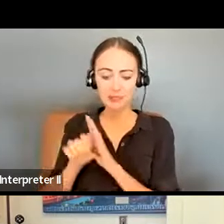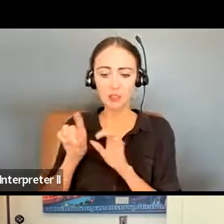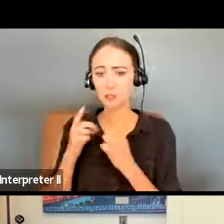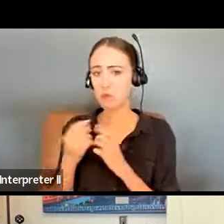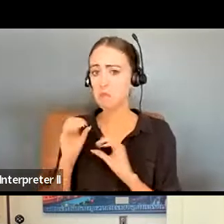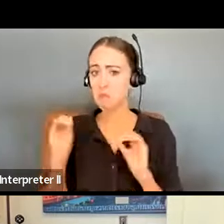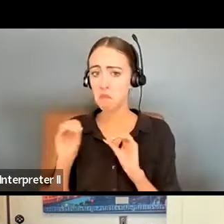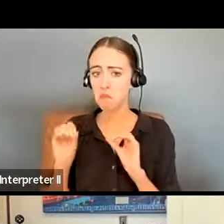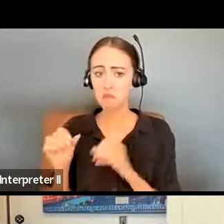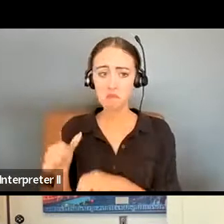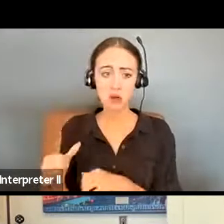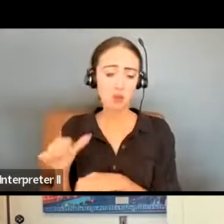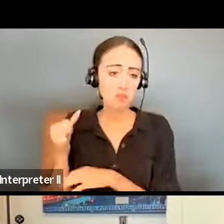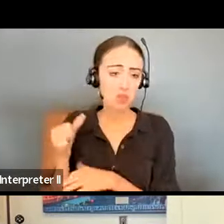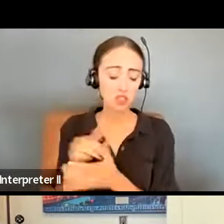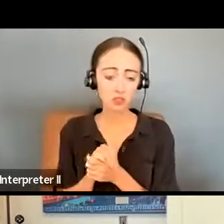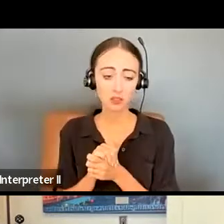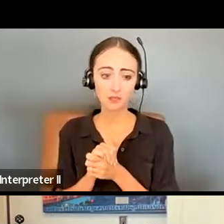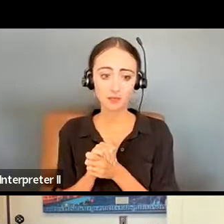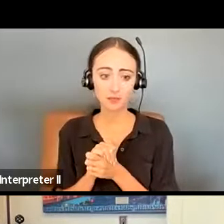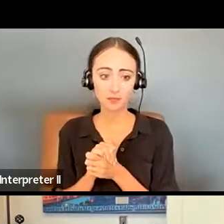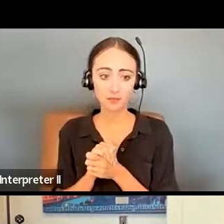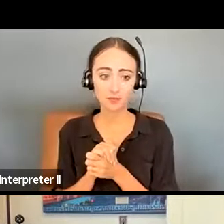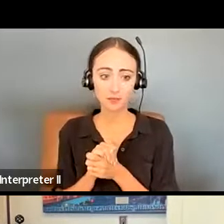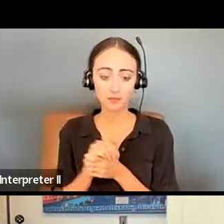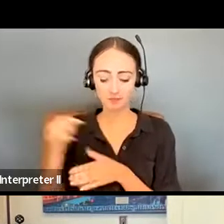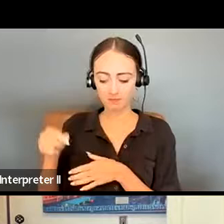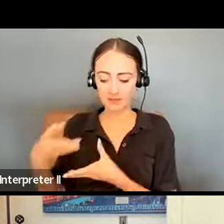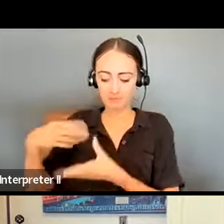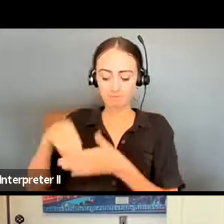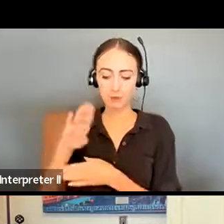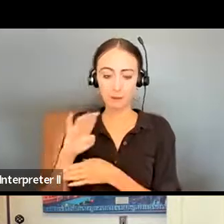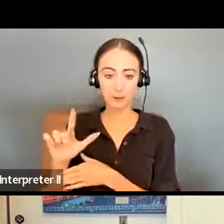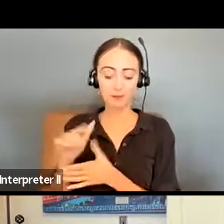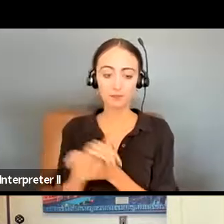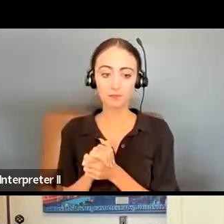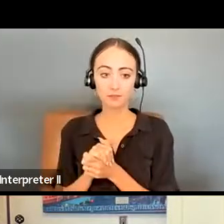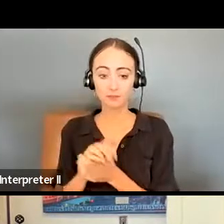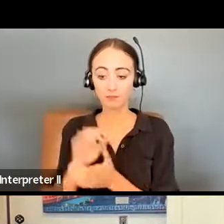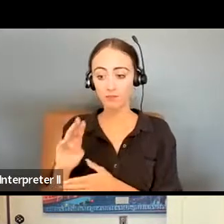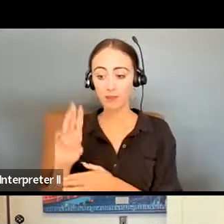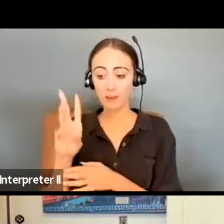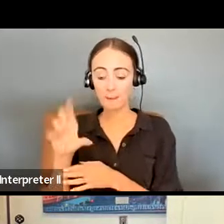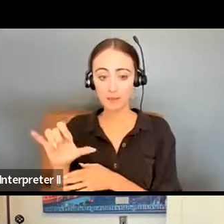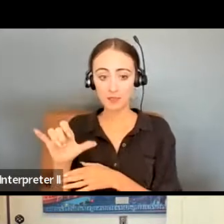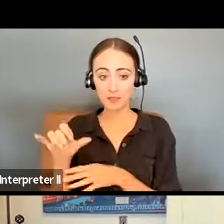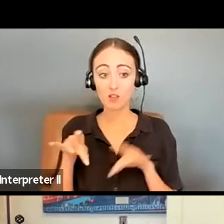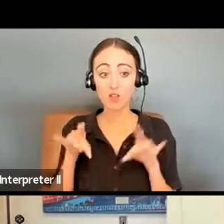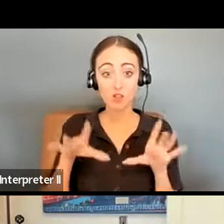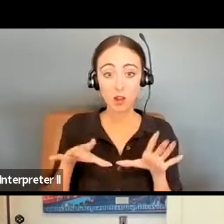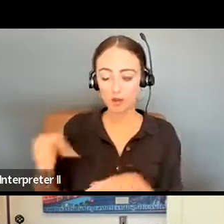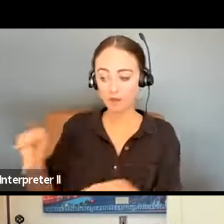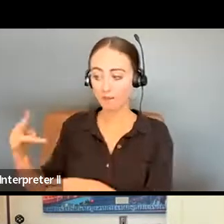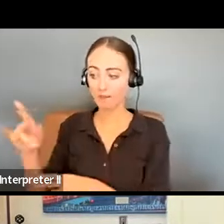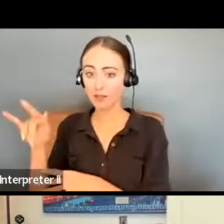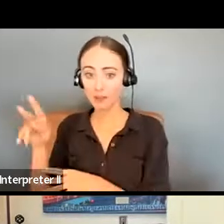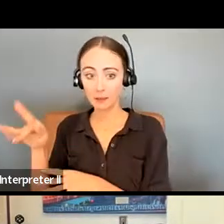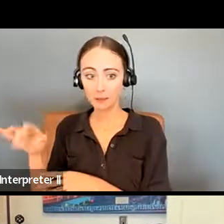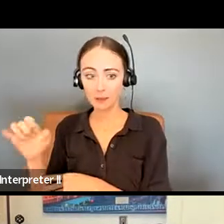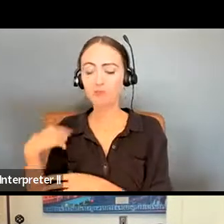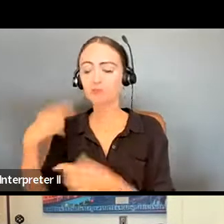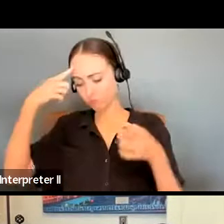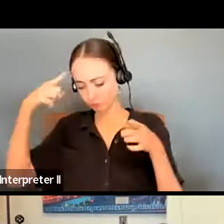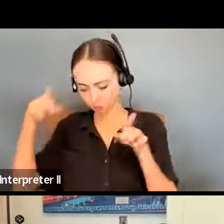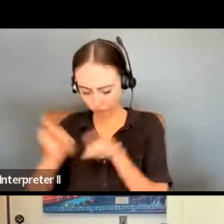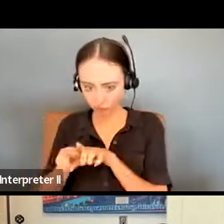objection to the proposal, which is embodied in this bill. The Embassy of Australia and the Embassy of the Philippines reached mutual